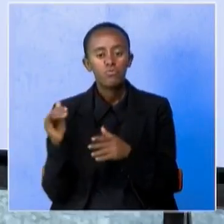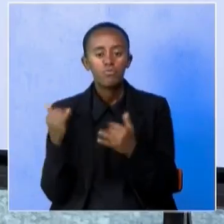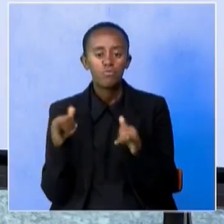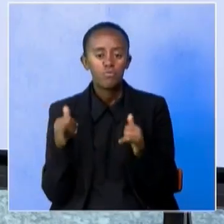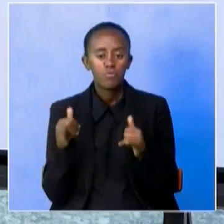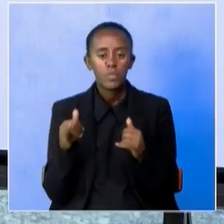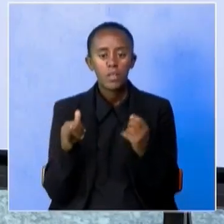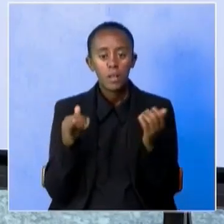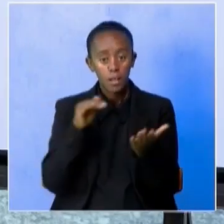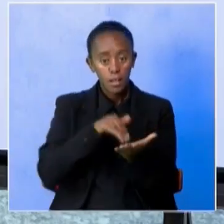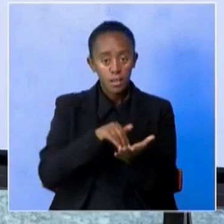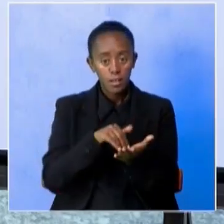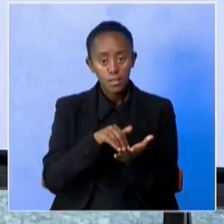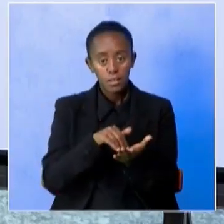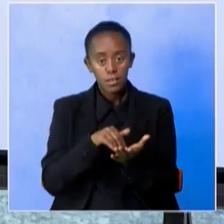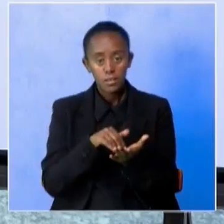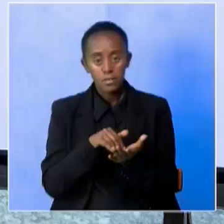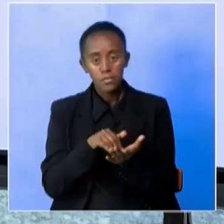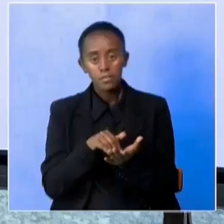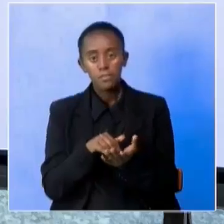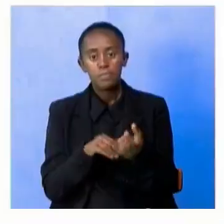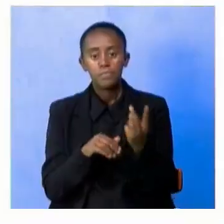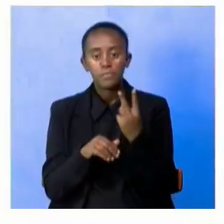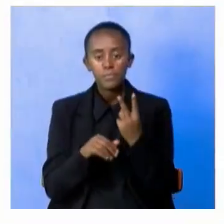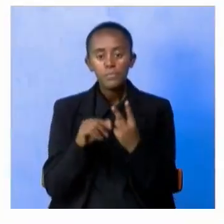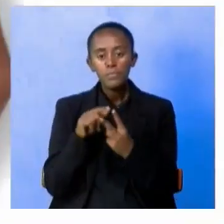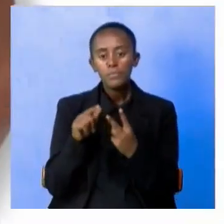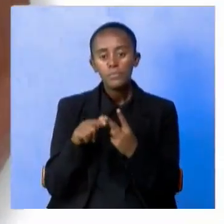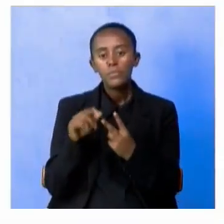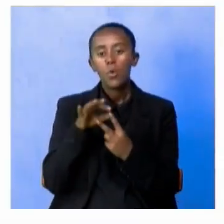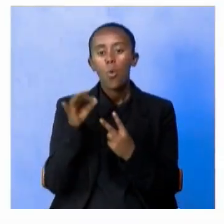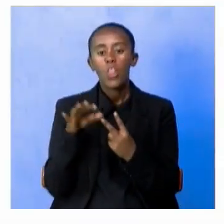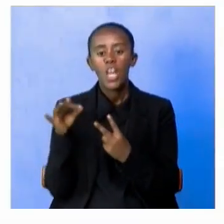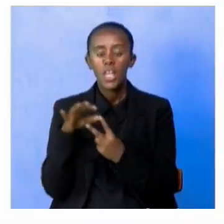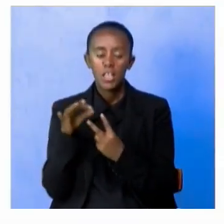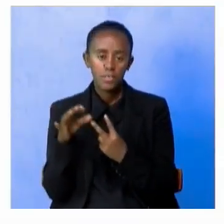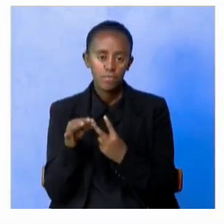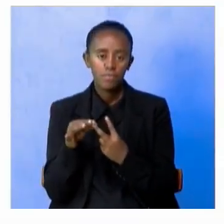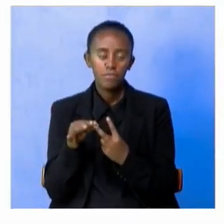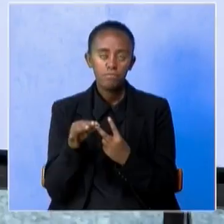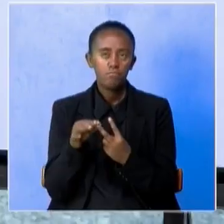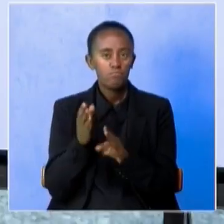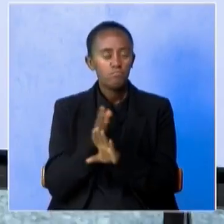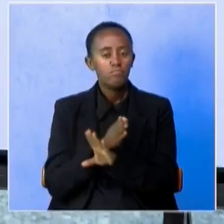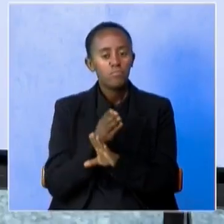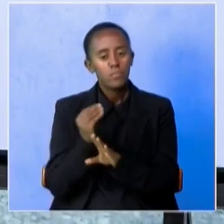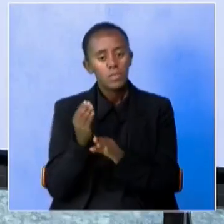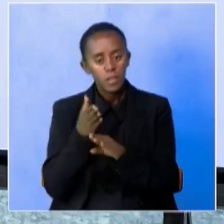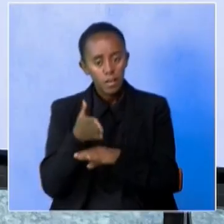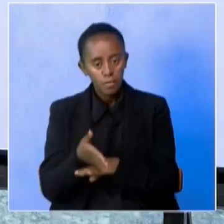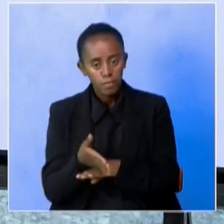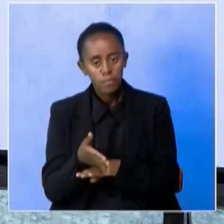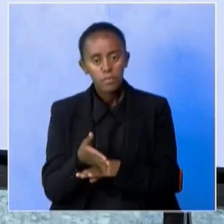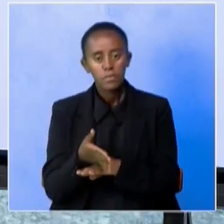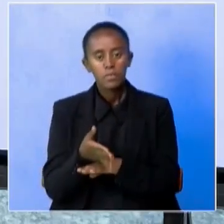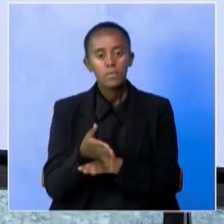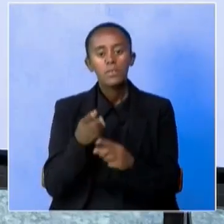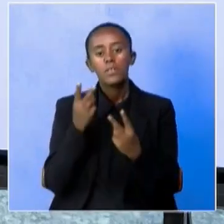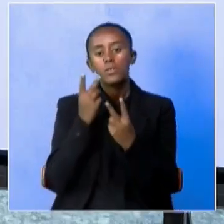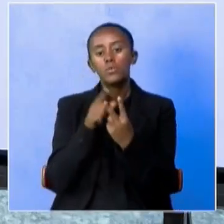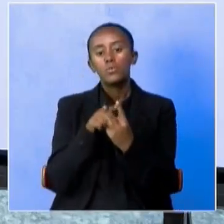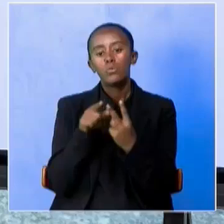So again, it is giving us what? Alternative. Before and after or, there are